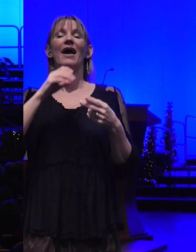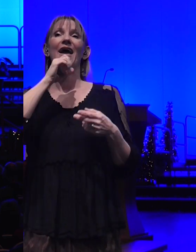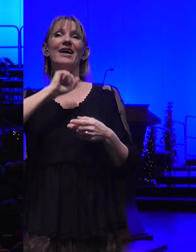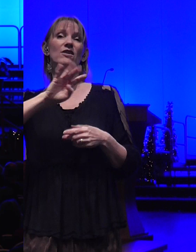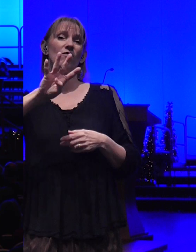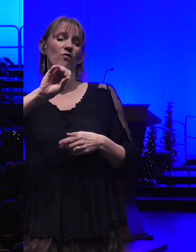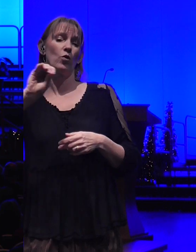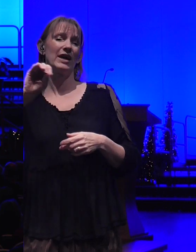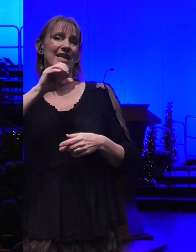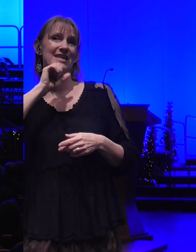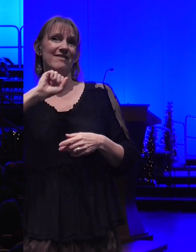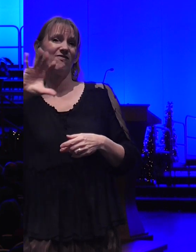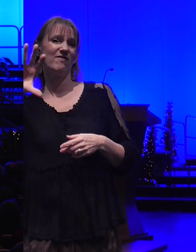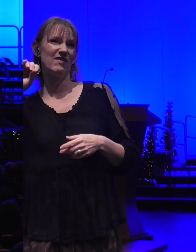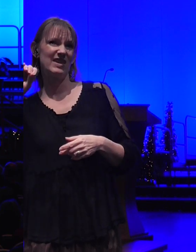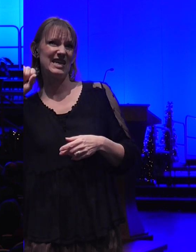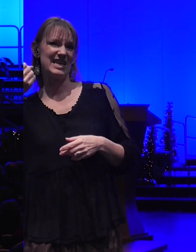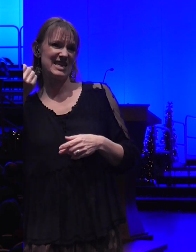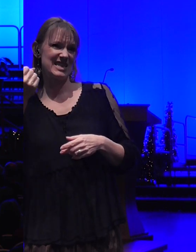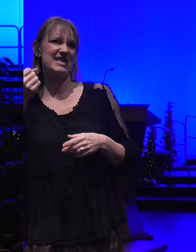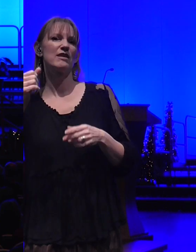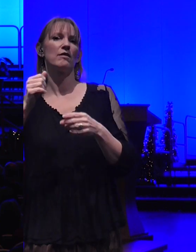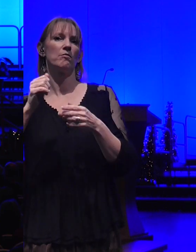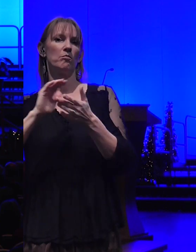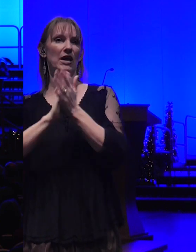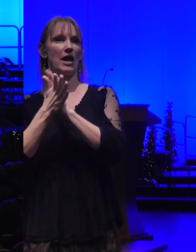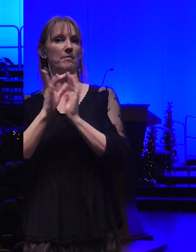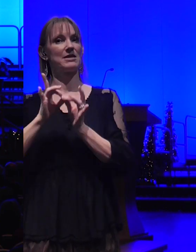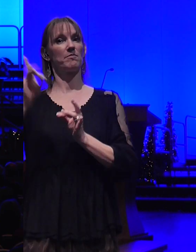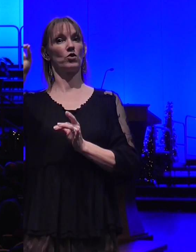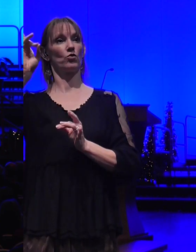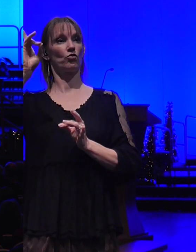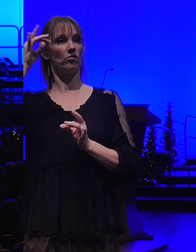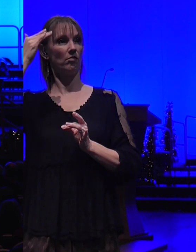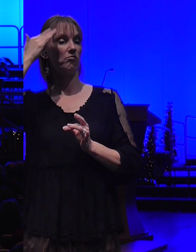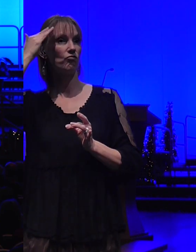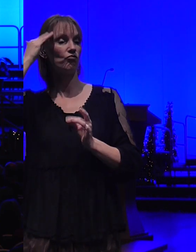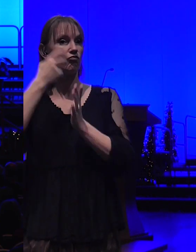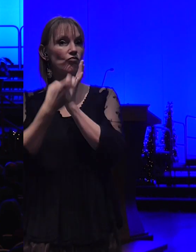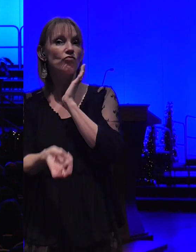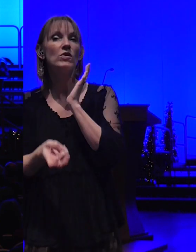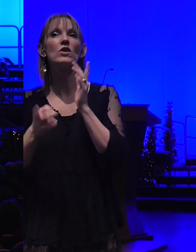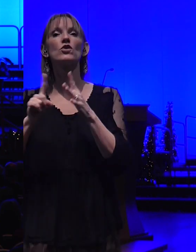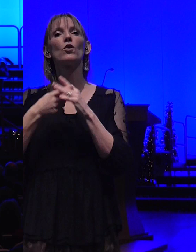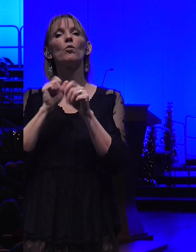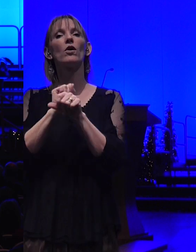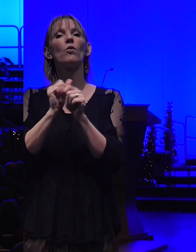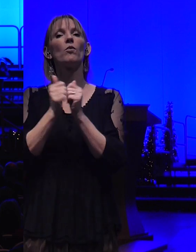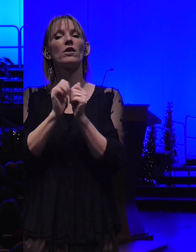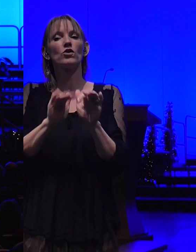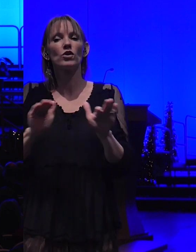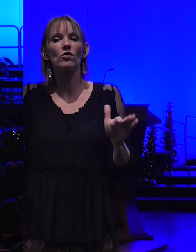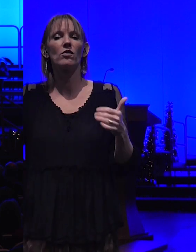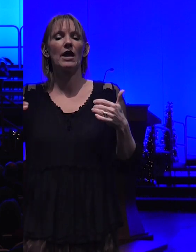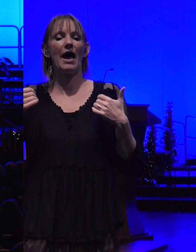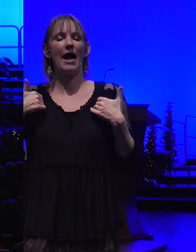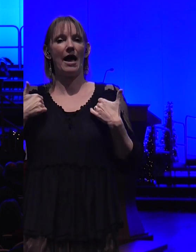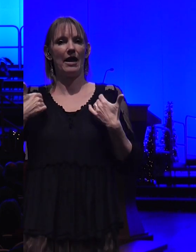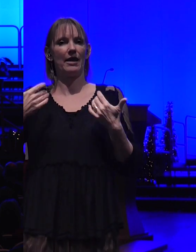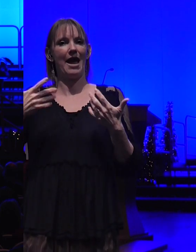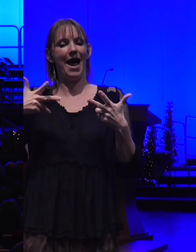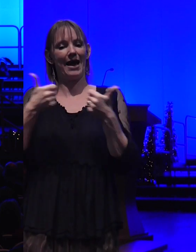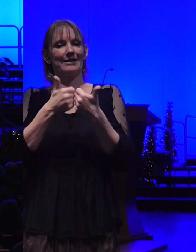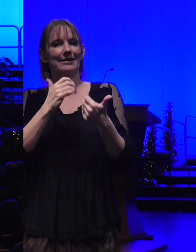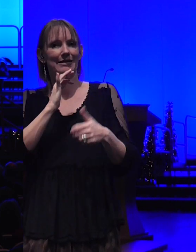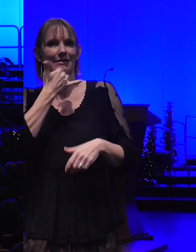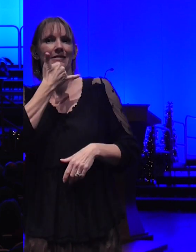50s, he burst into his spiritual consciousness. And he started working with kids with catastrophic illnesses or accidents, only